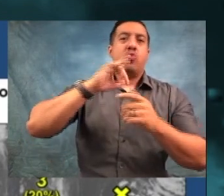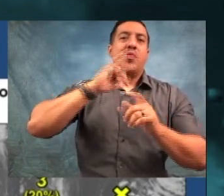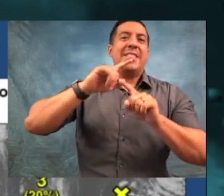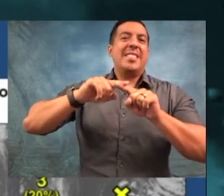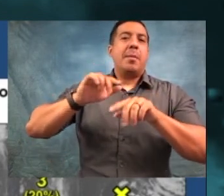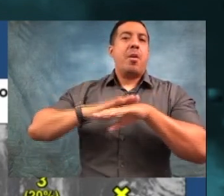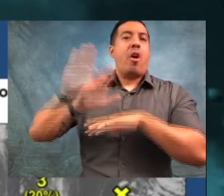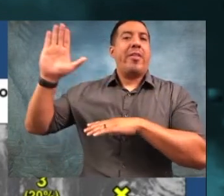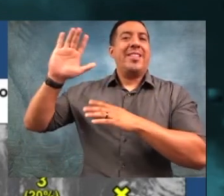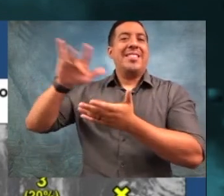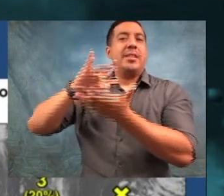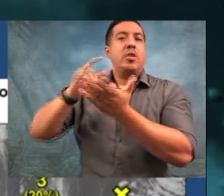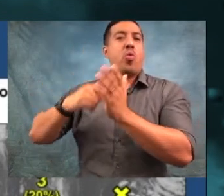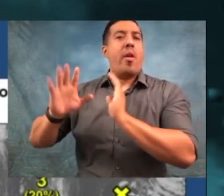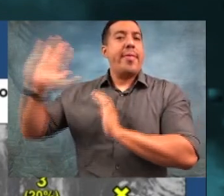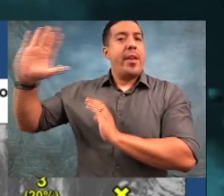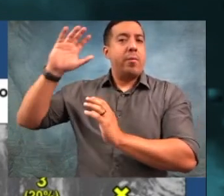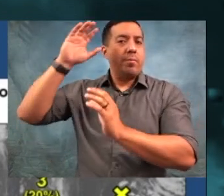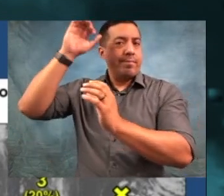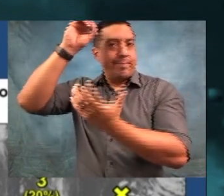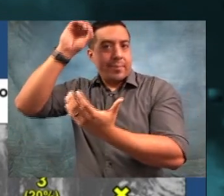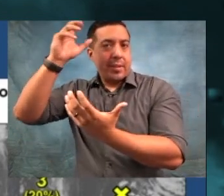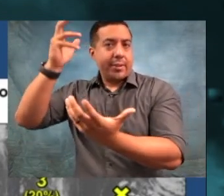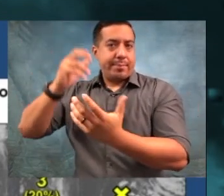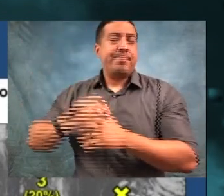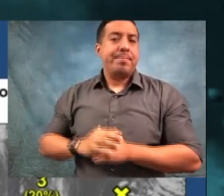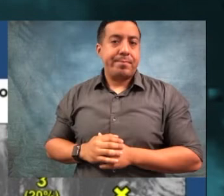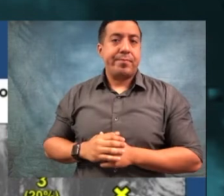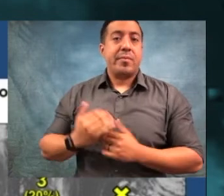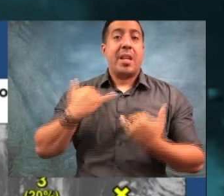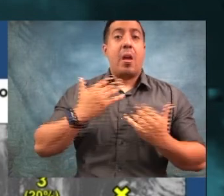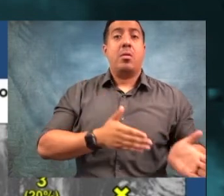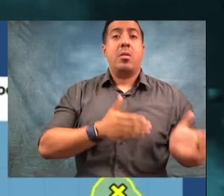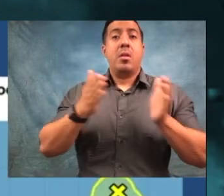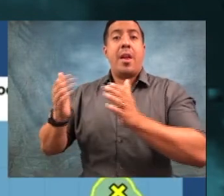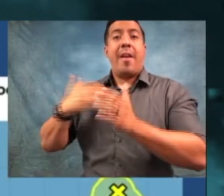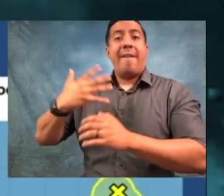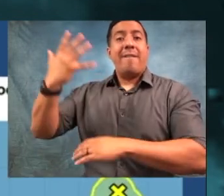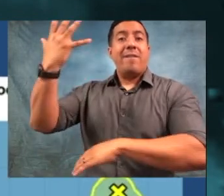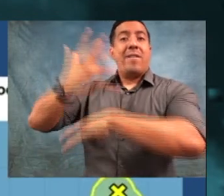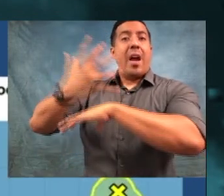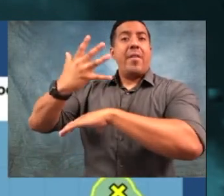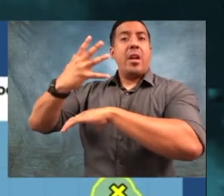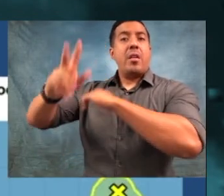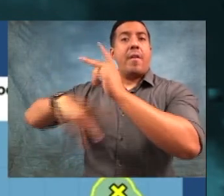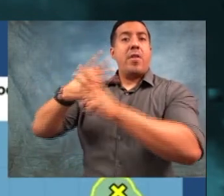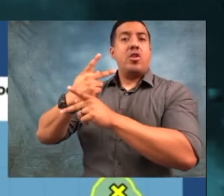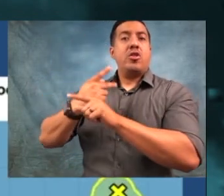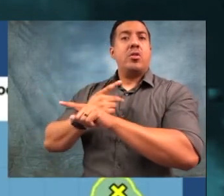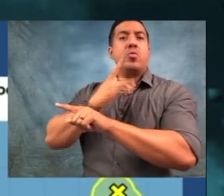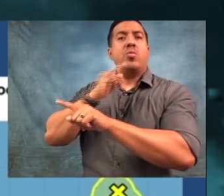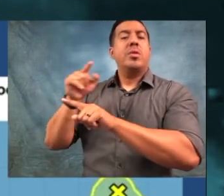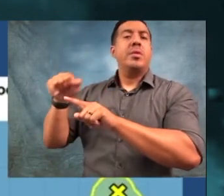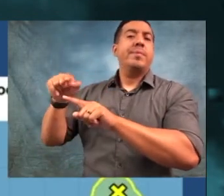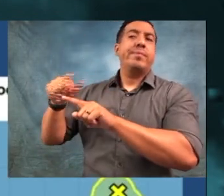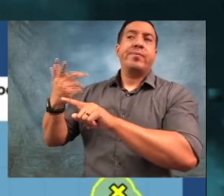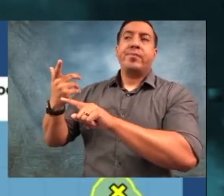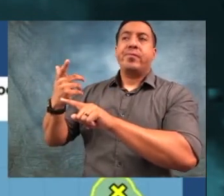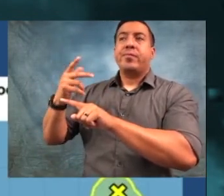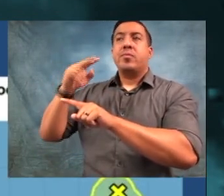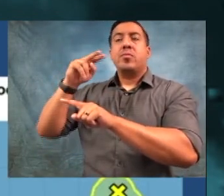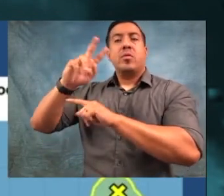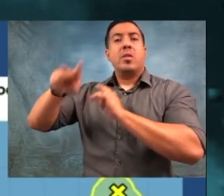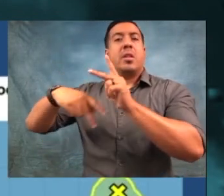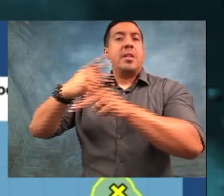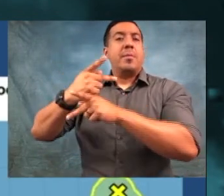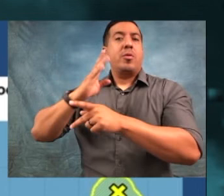it will develop based on the Hurricane Center's thinking. And then there's a 5-day version, which looks out,